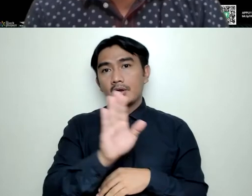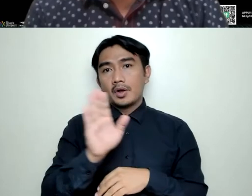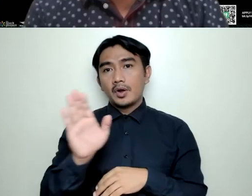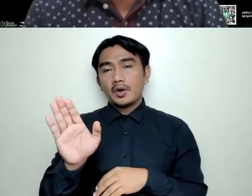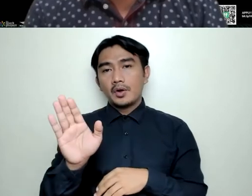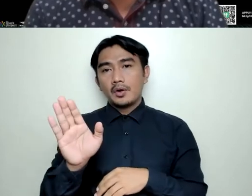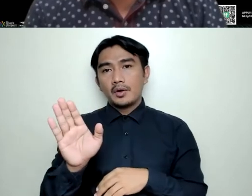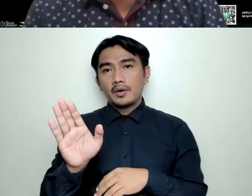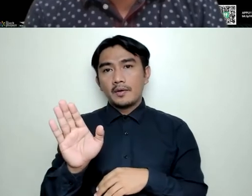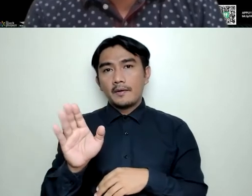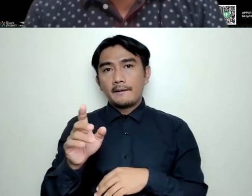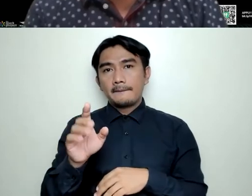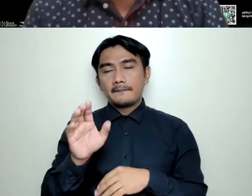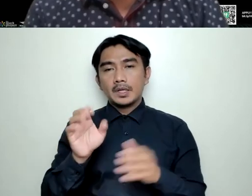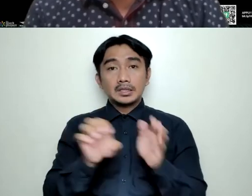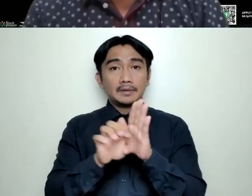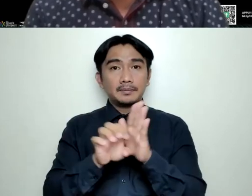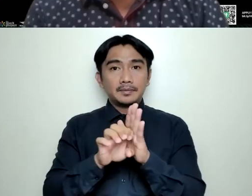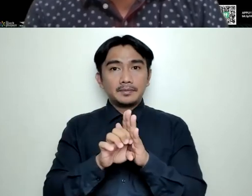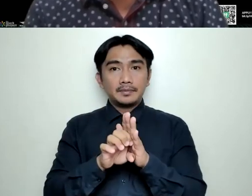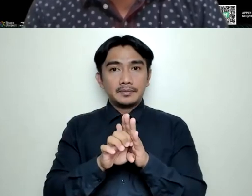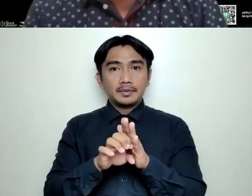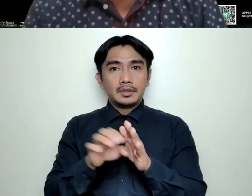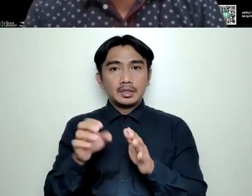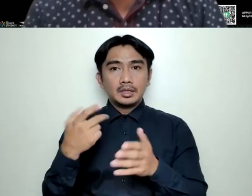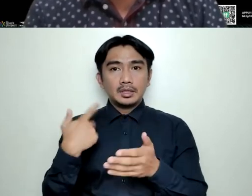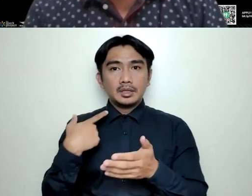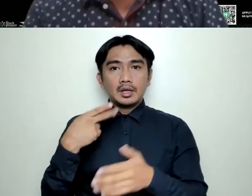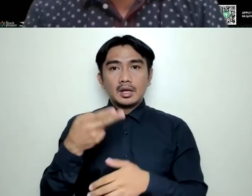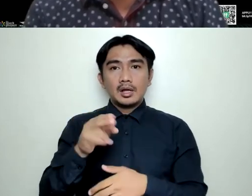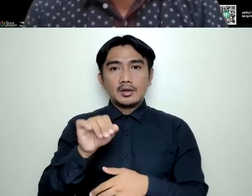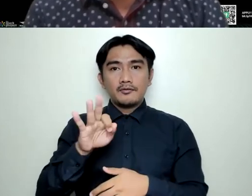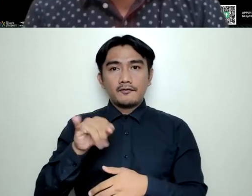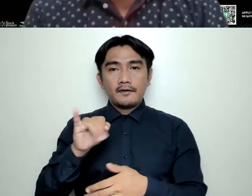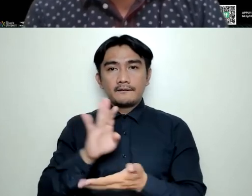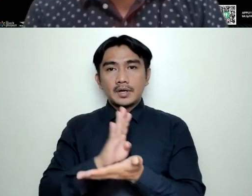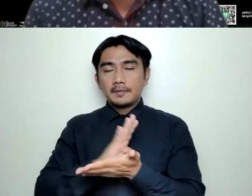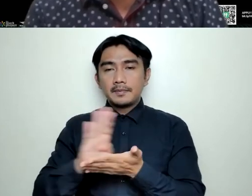to also find, like, for instance, for Benilde HIFI, since we are focusing